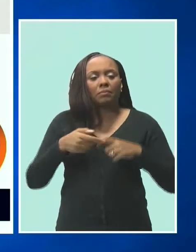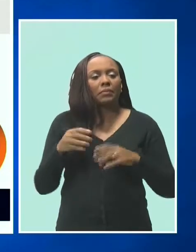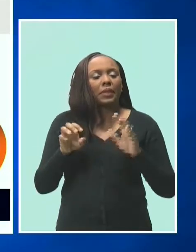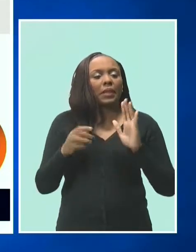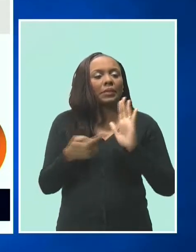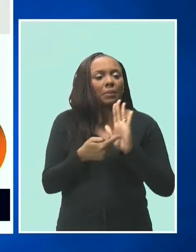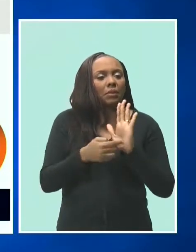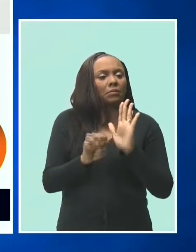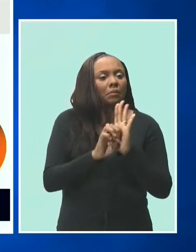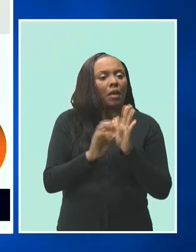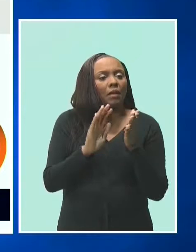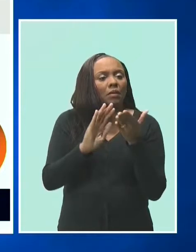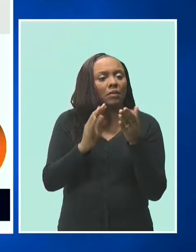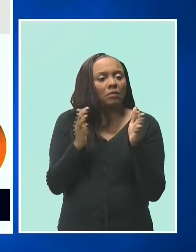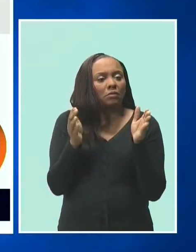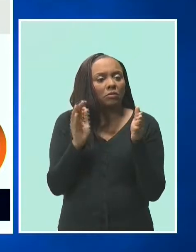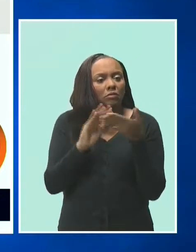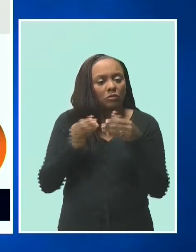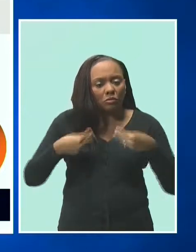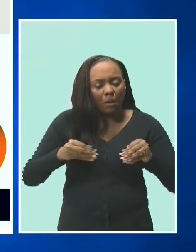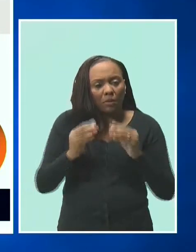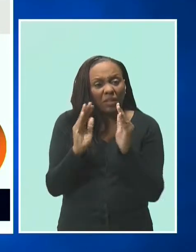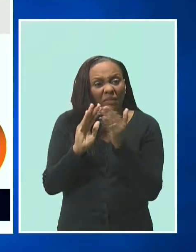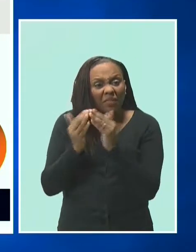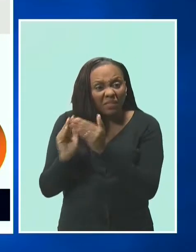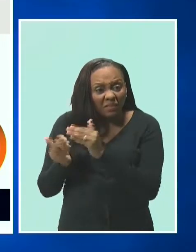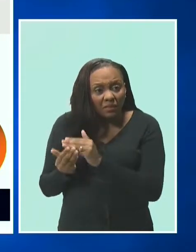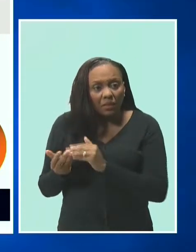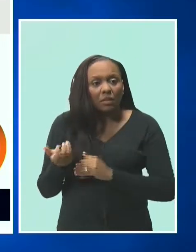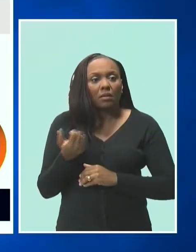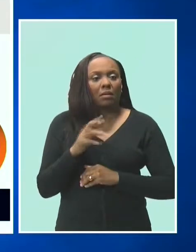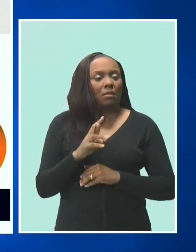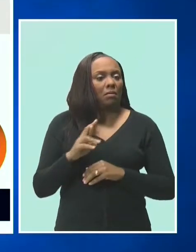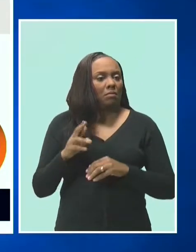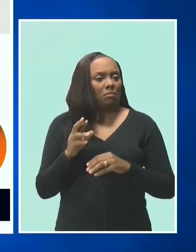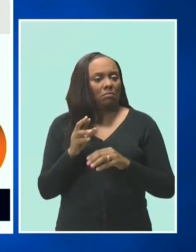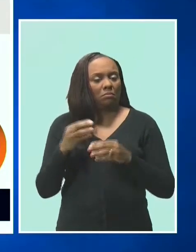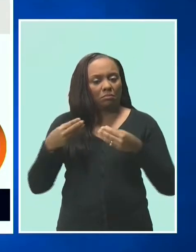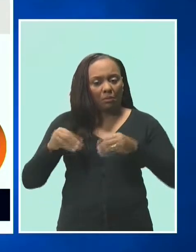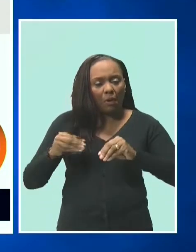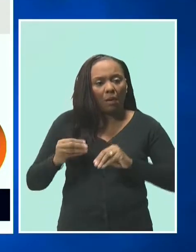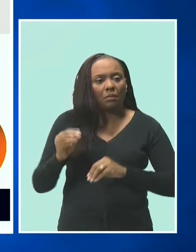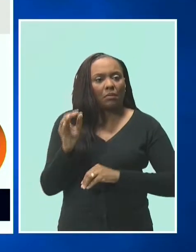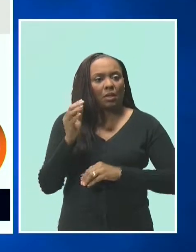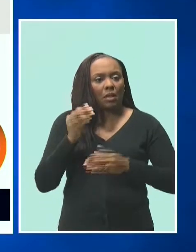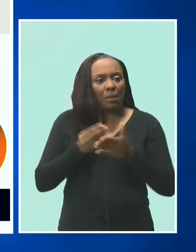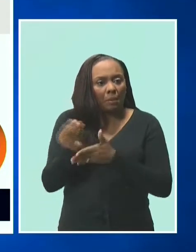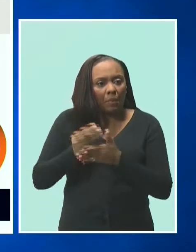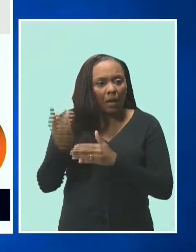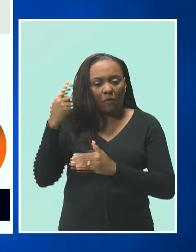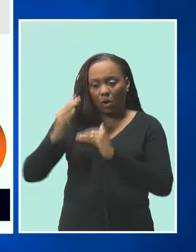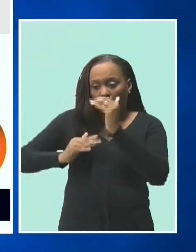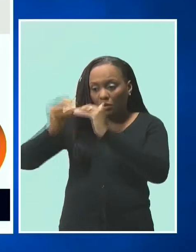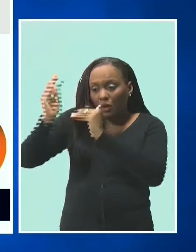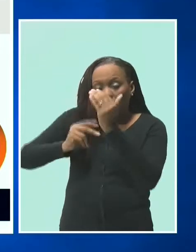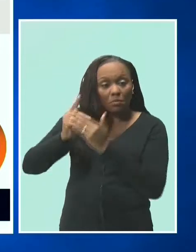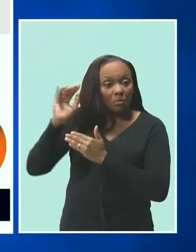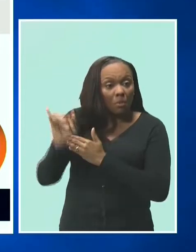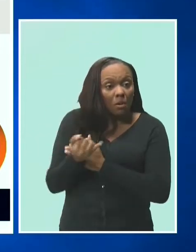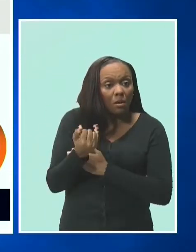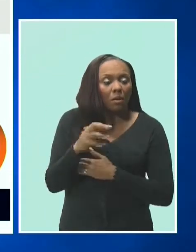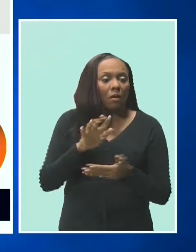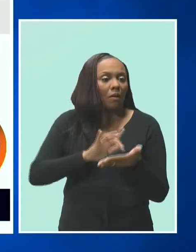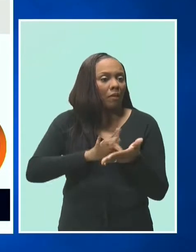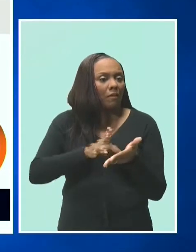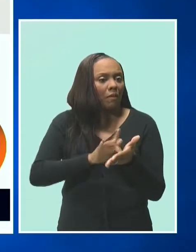shops, businesses from which you can buy inputs or construction projects, and pharmacies. So let's now look at some of those places